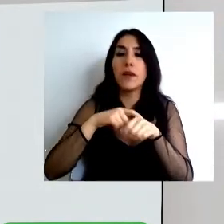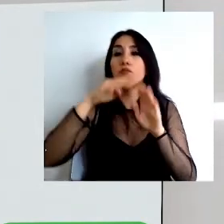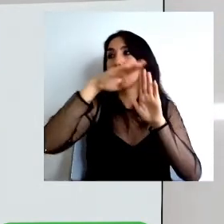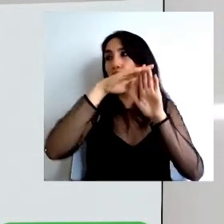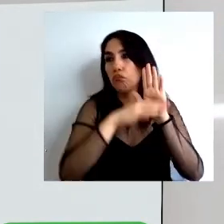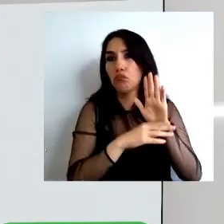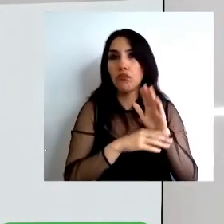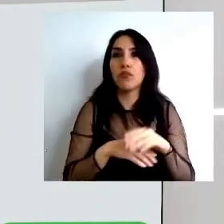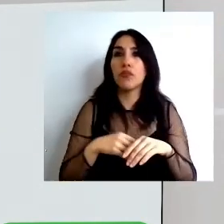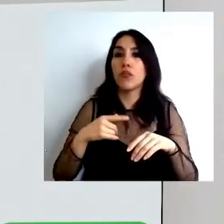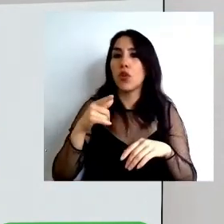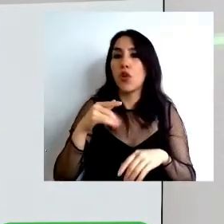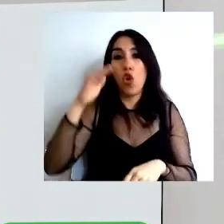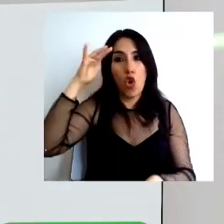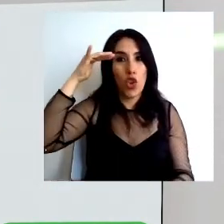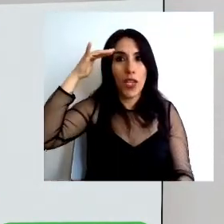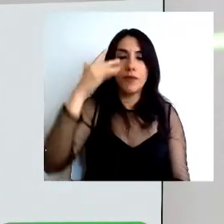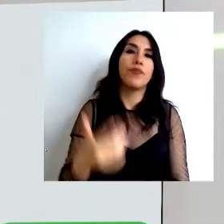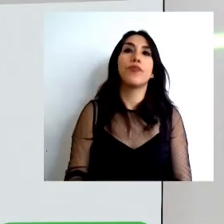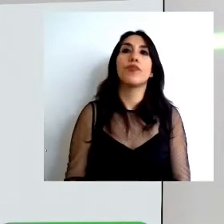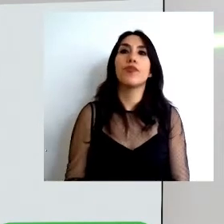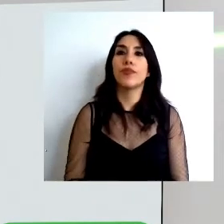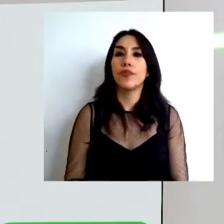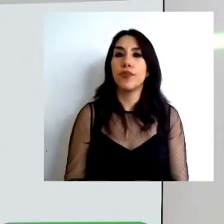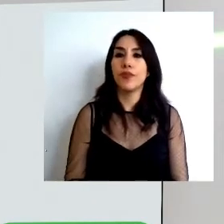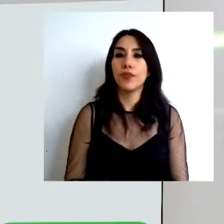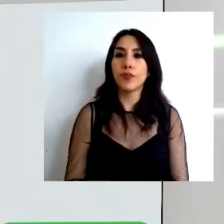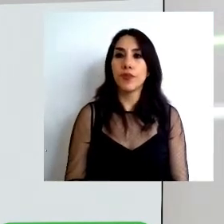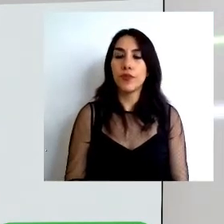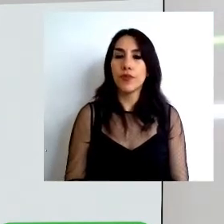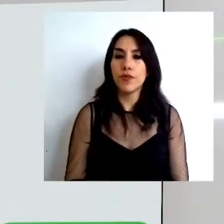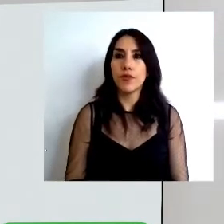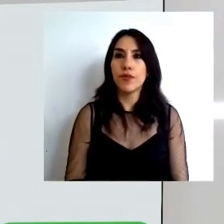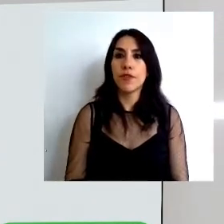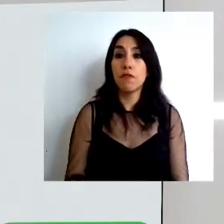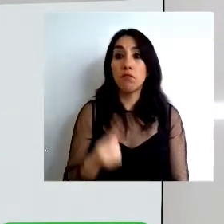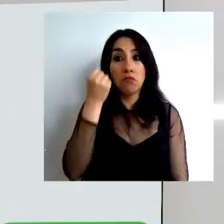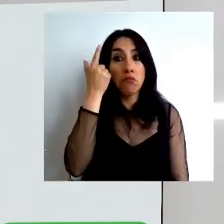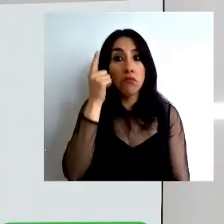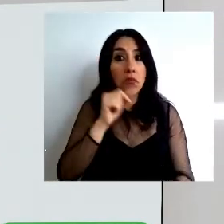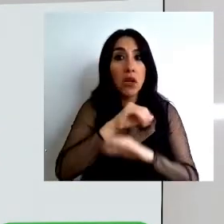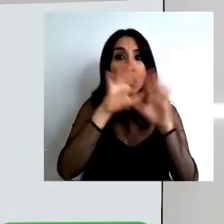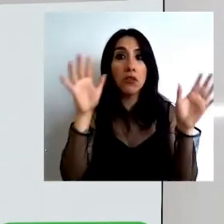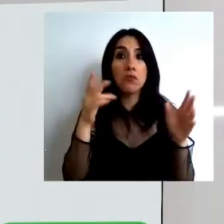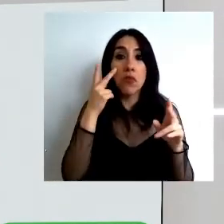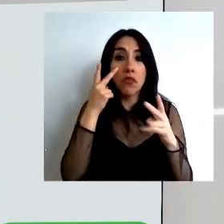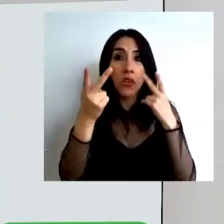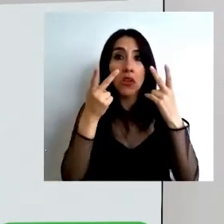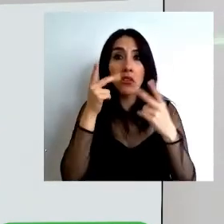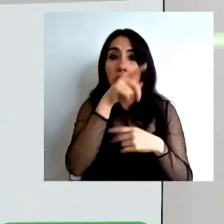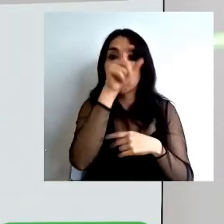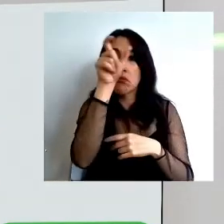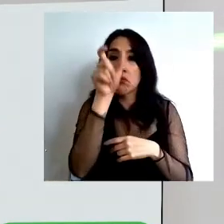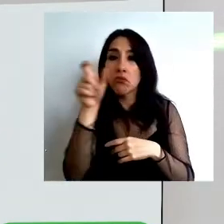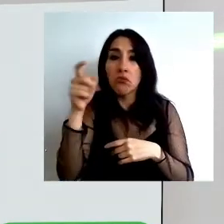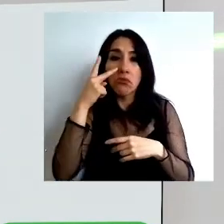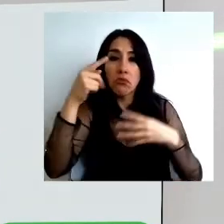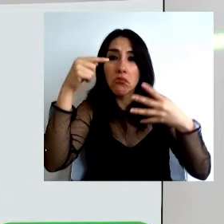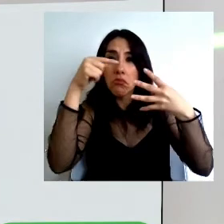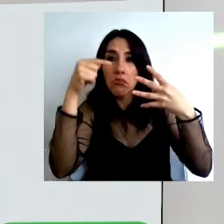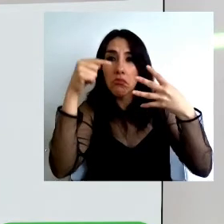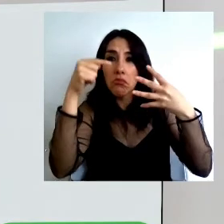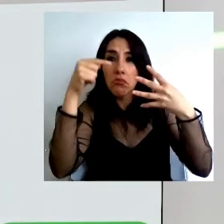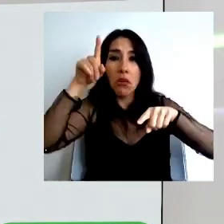So look at this, ask yourself this question: within everything you do, what is it exactly that you think is worth replicating? What is unique? What could